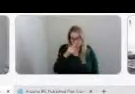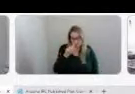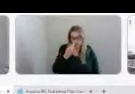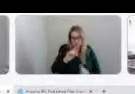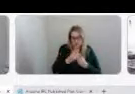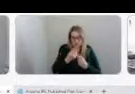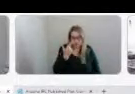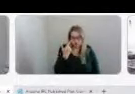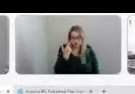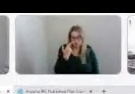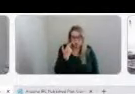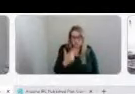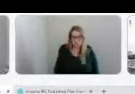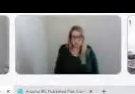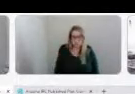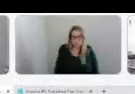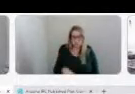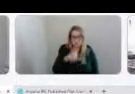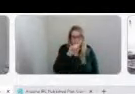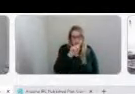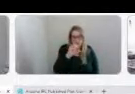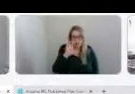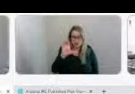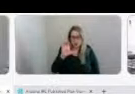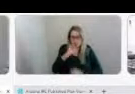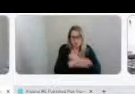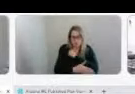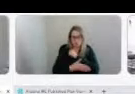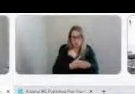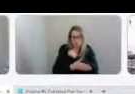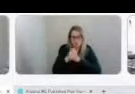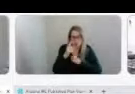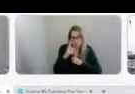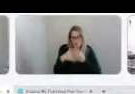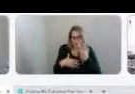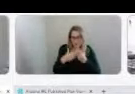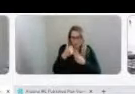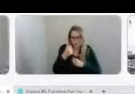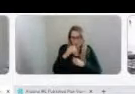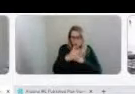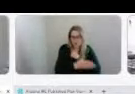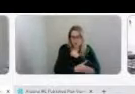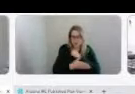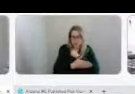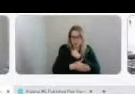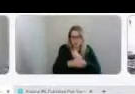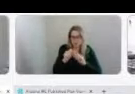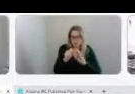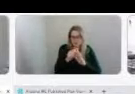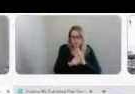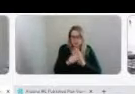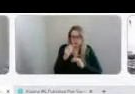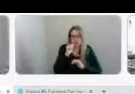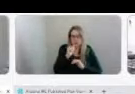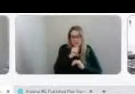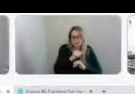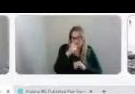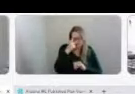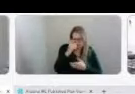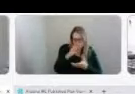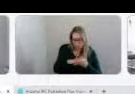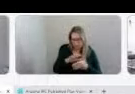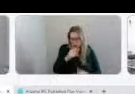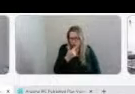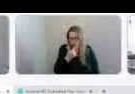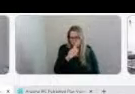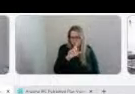21. santa cruz county is one of the smallest counties in the state of arizona next to i believe it's a green